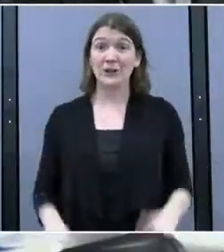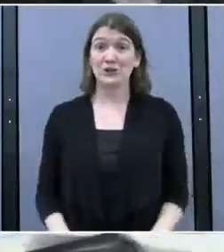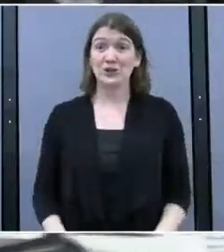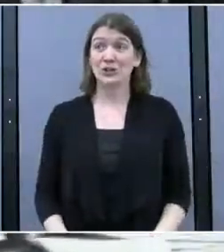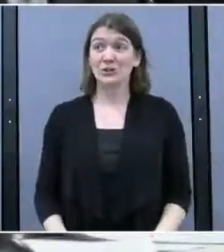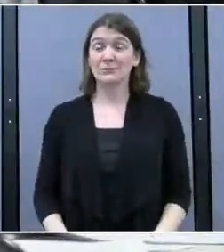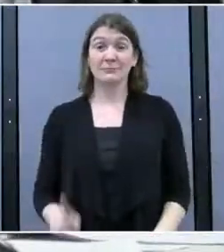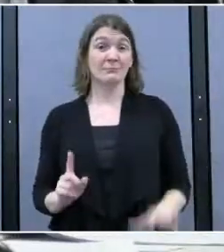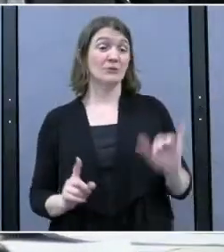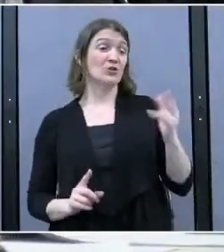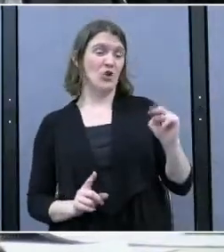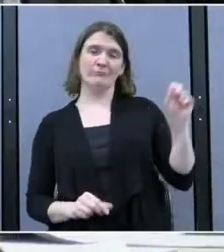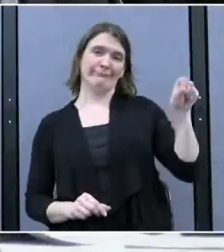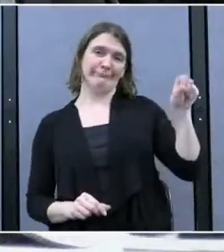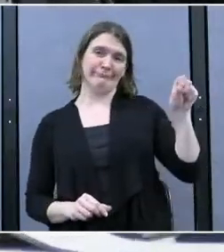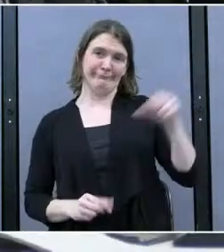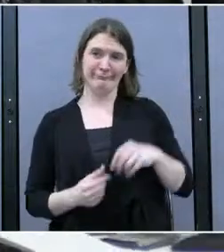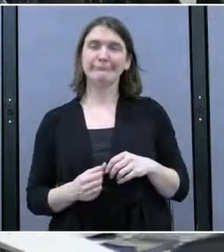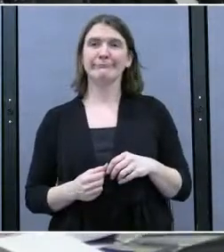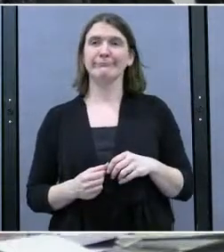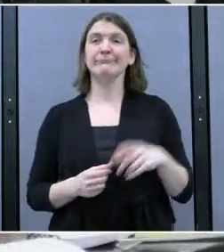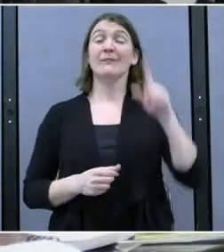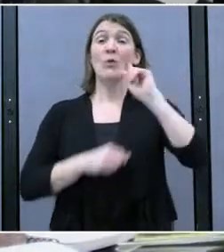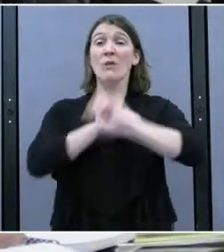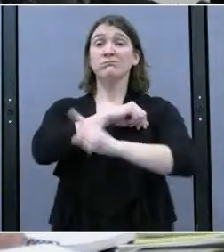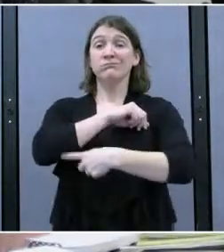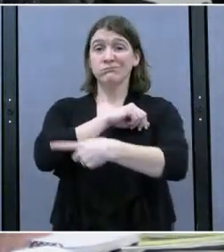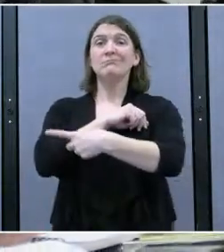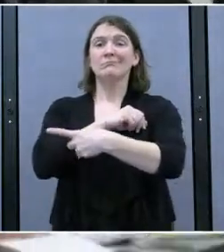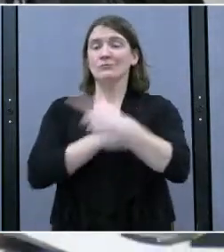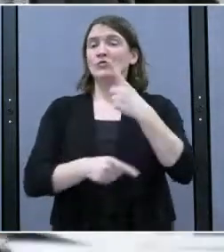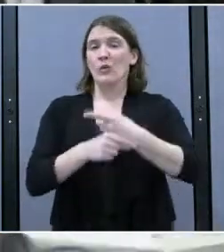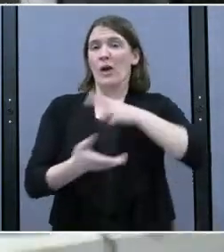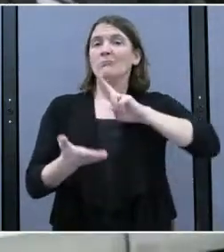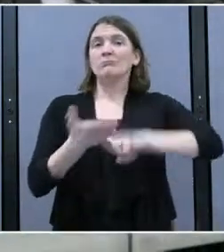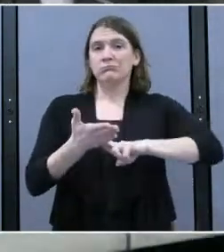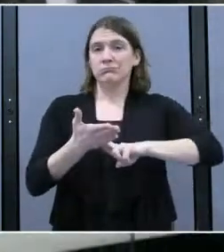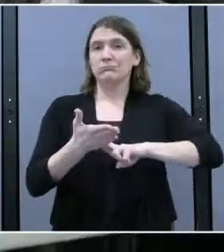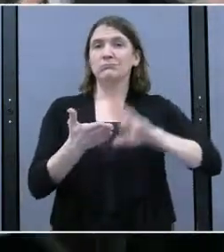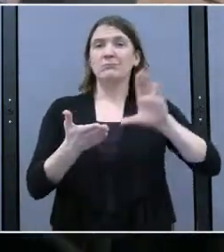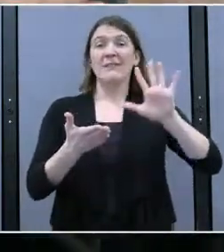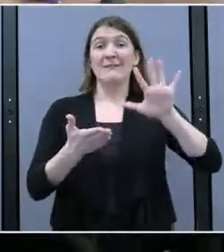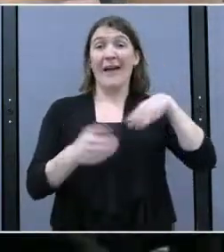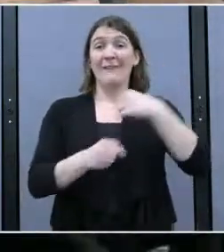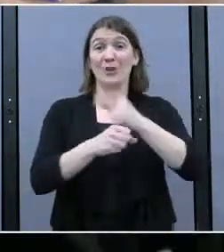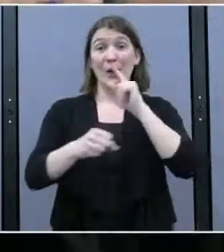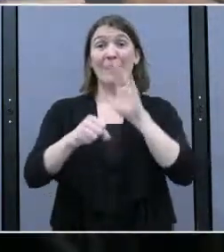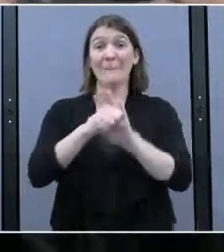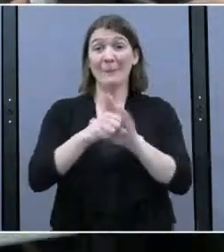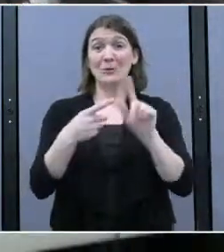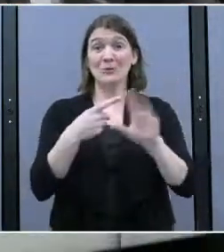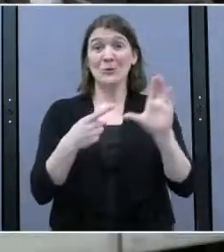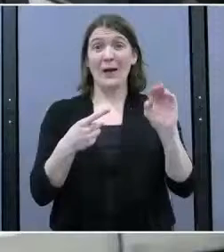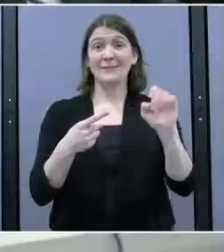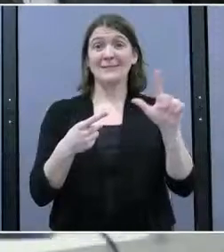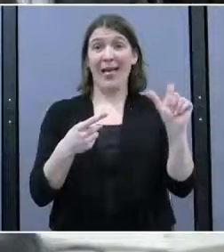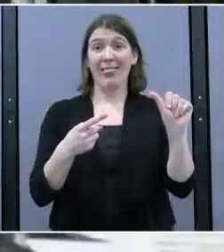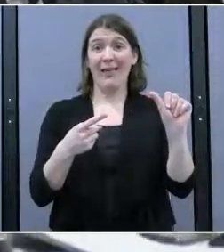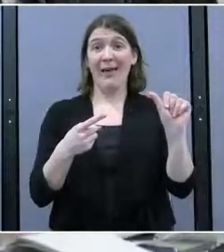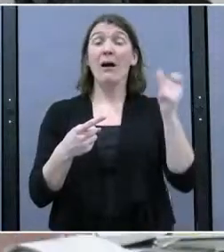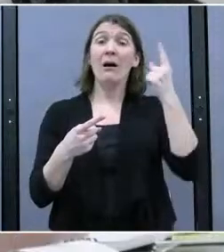Yes, so with the solid waste, that is a 5-year commitment, and I believe it's